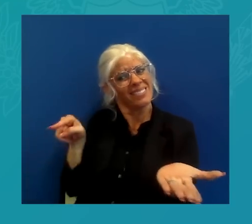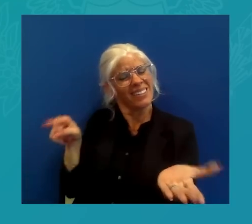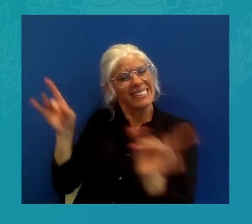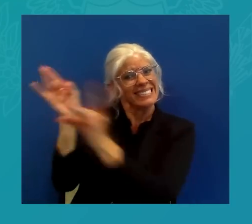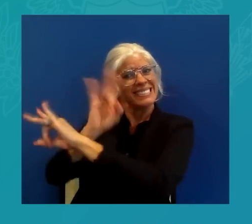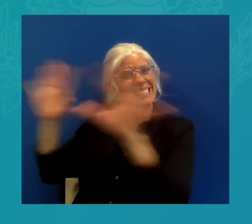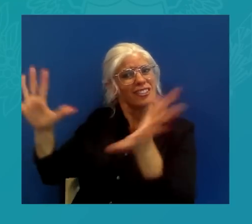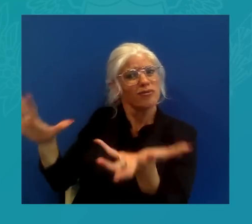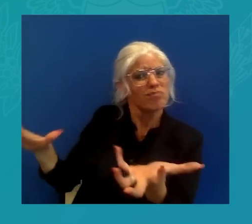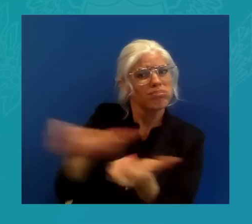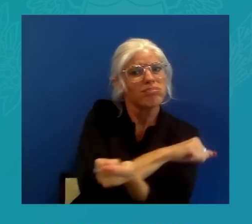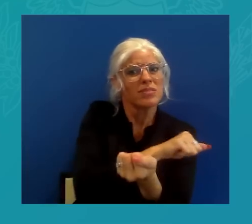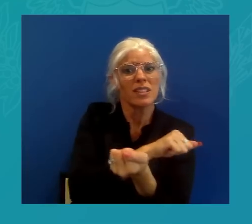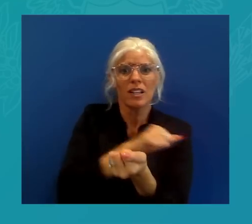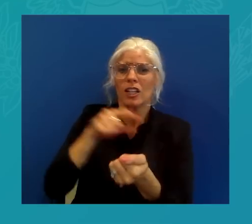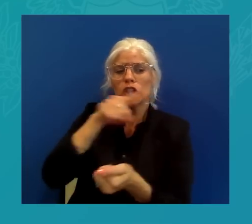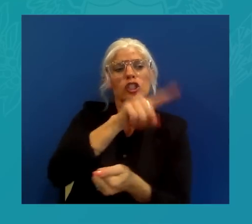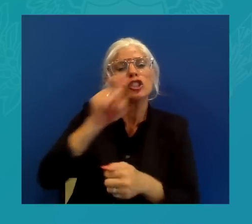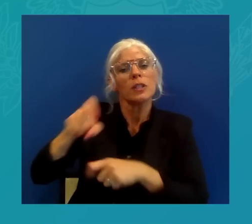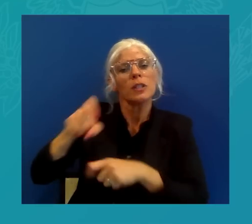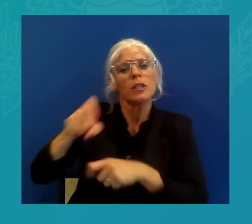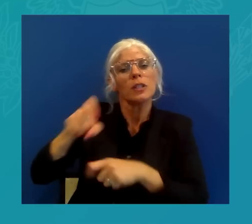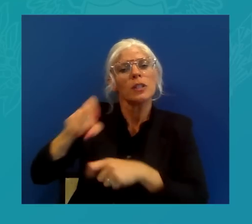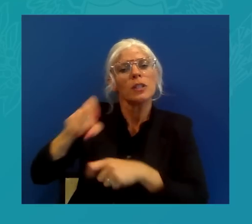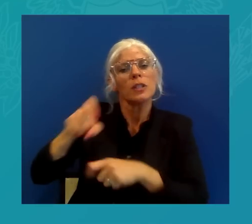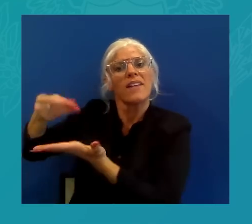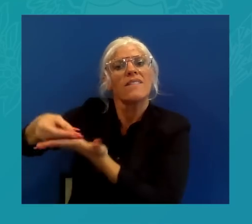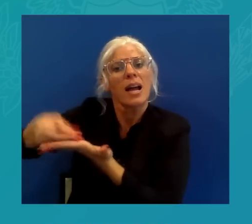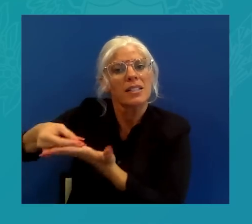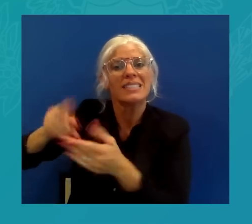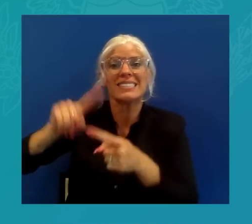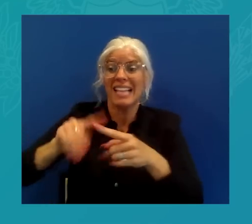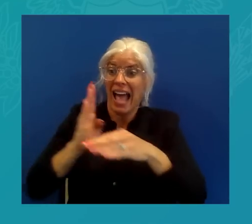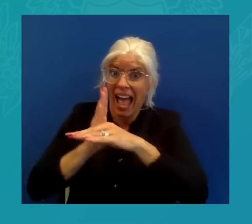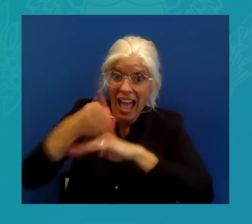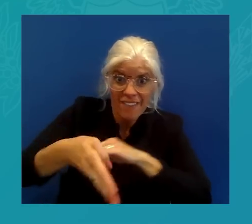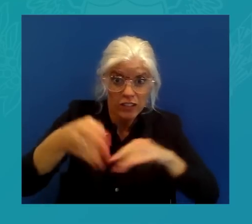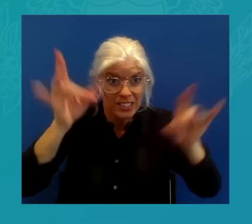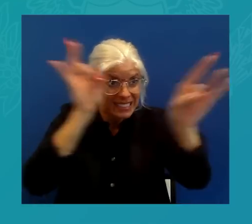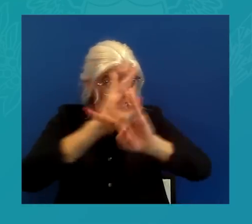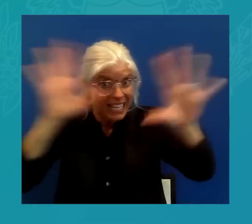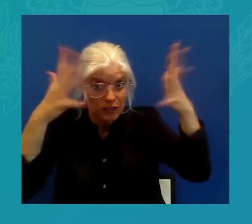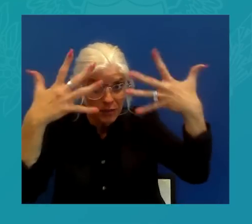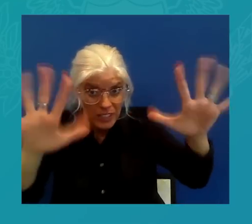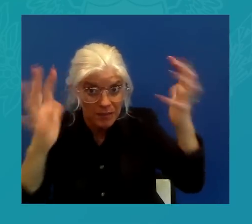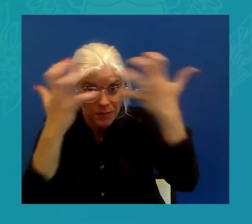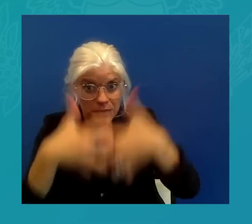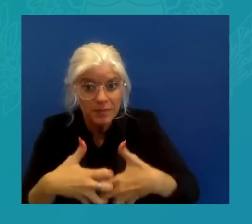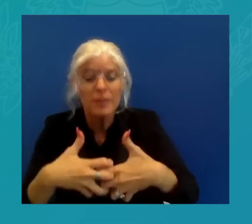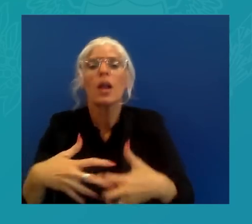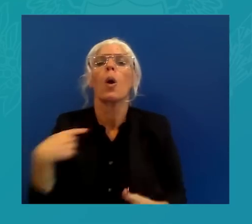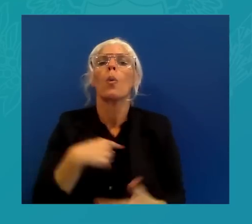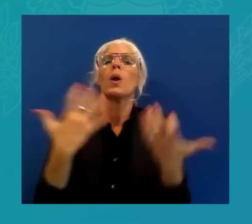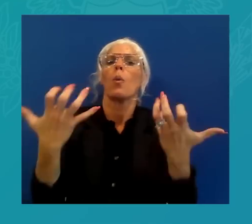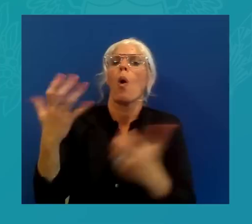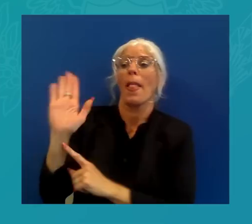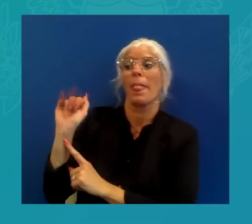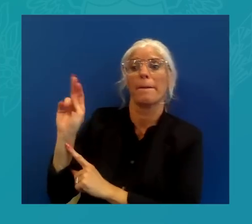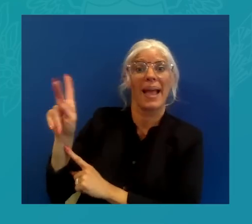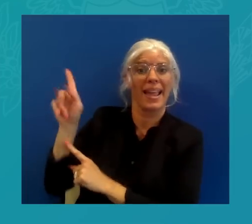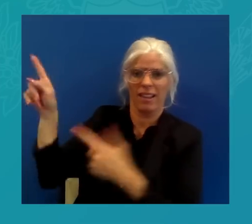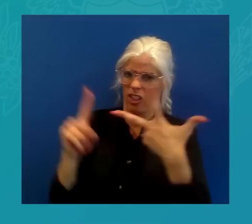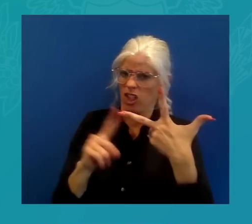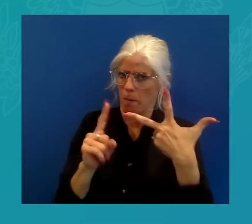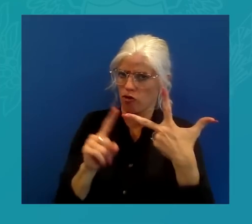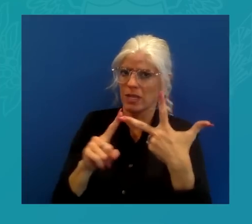debt payments immediately following a natural disaster. And three, we want the bank to better mobilize the